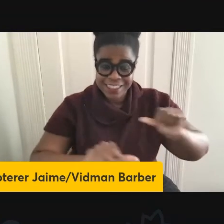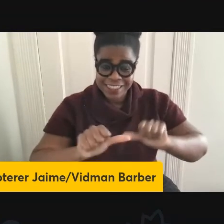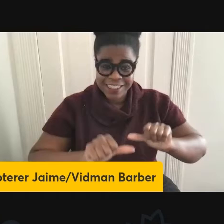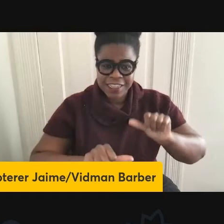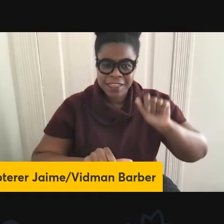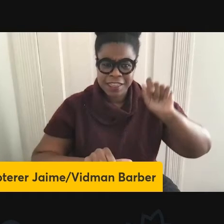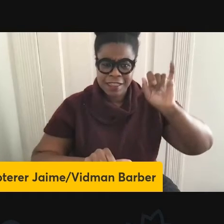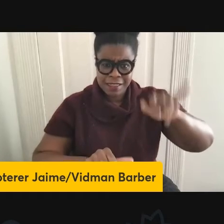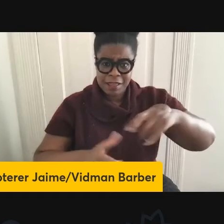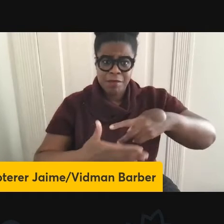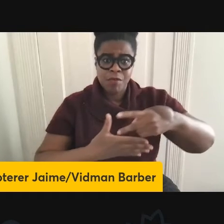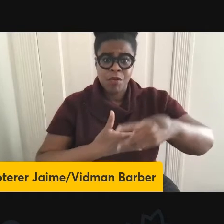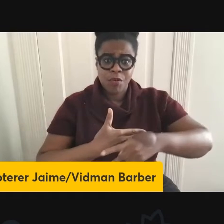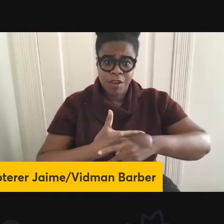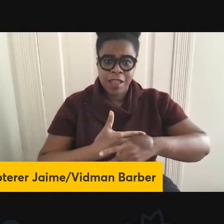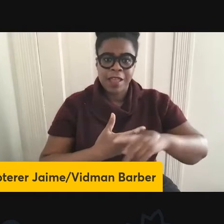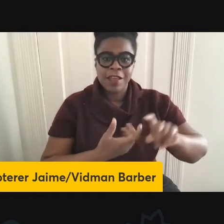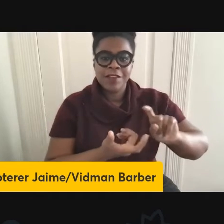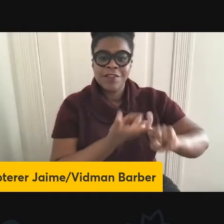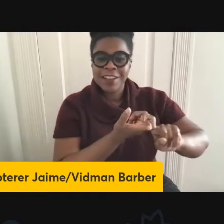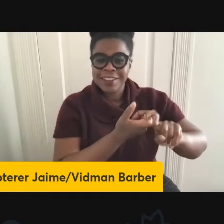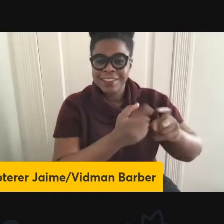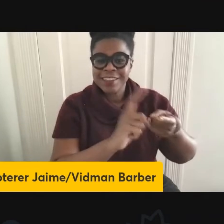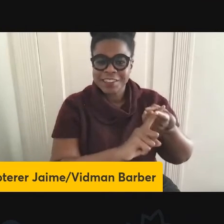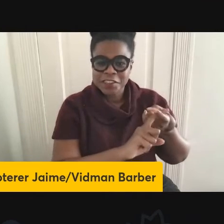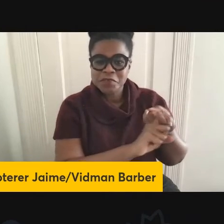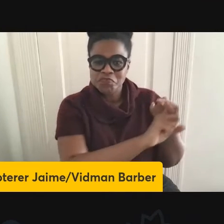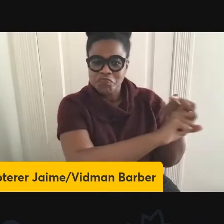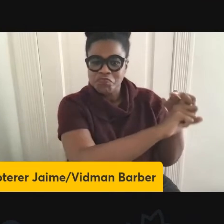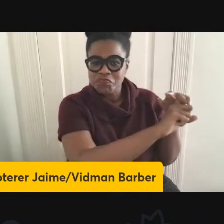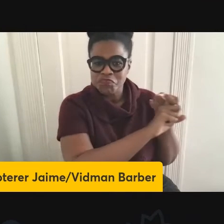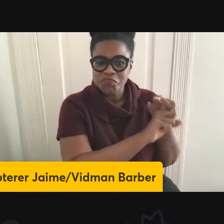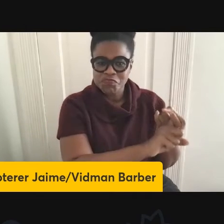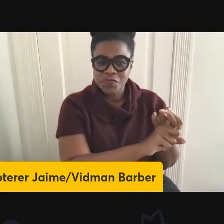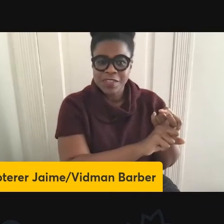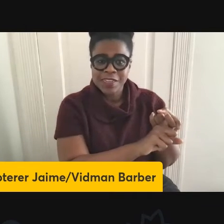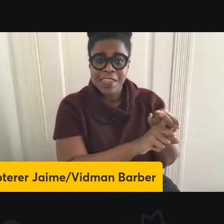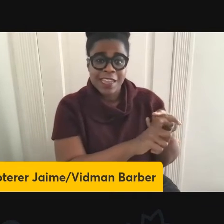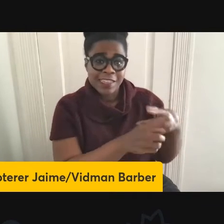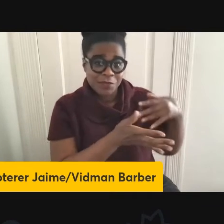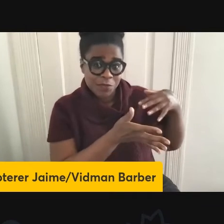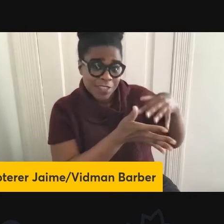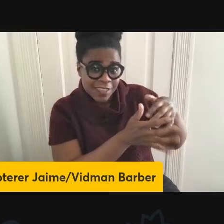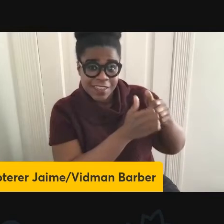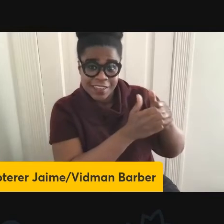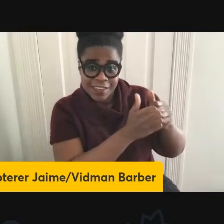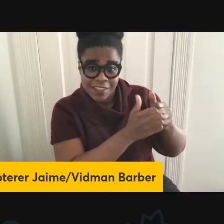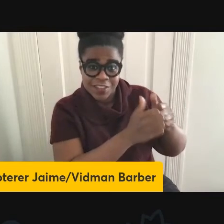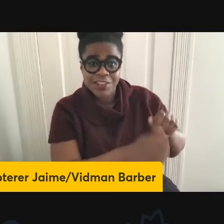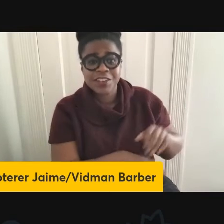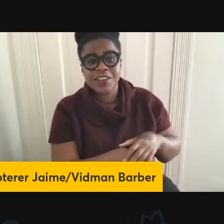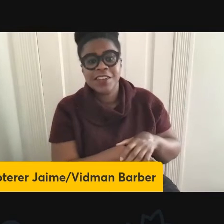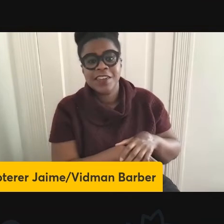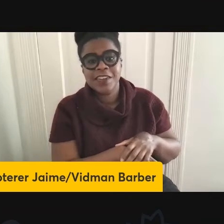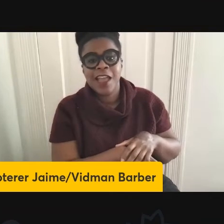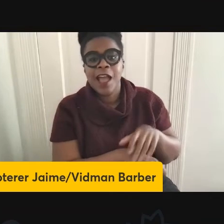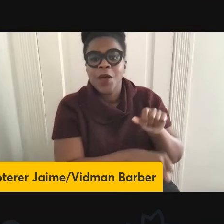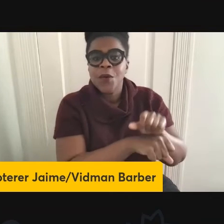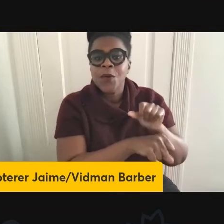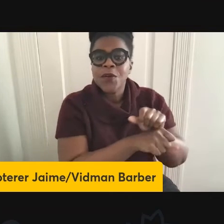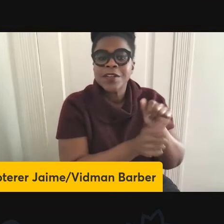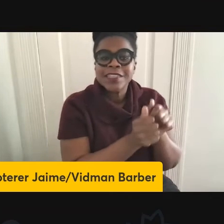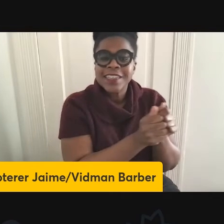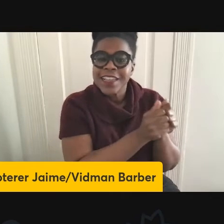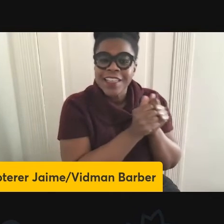I made friends that um, I studied with, that I worked with,